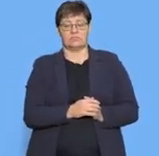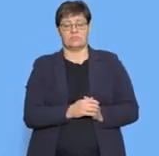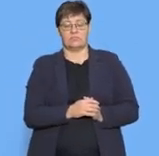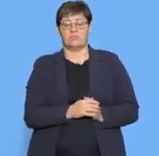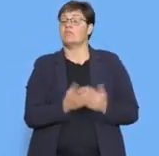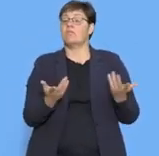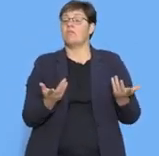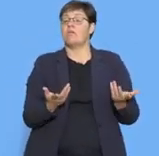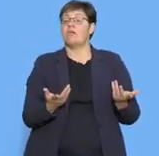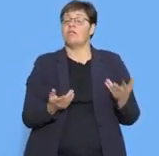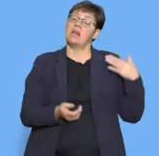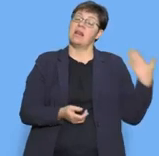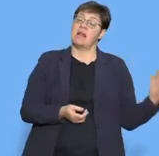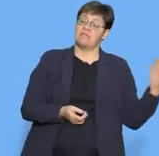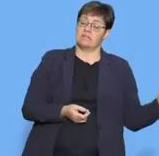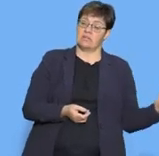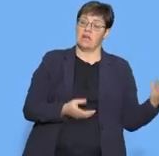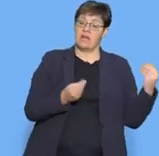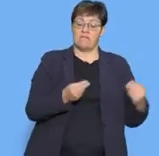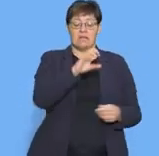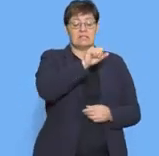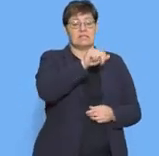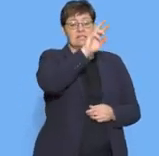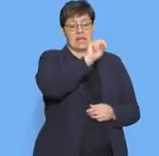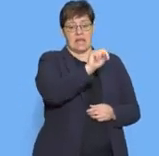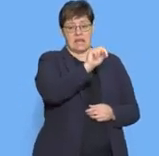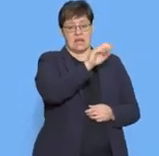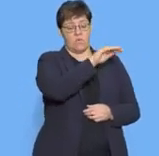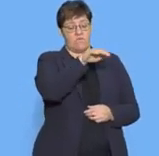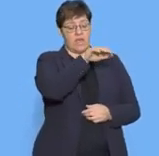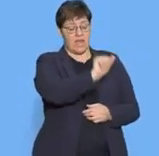out, leaving us on the left-hand side with just